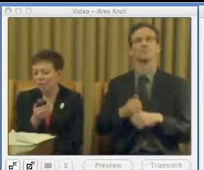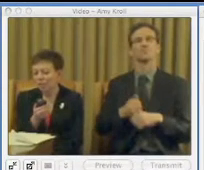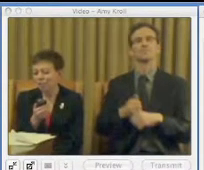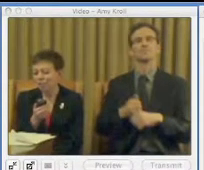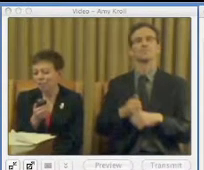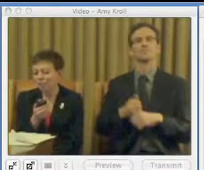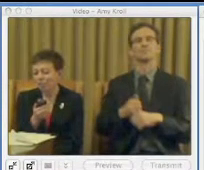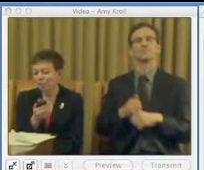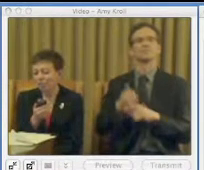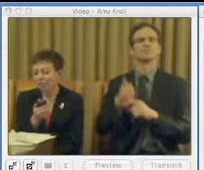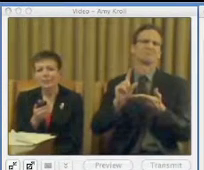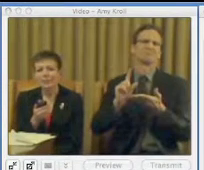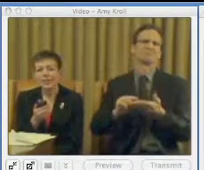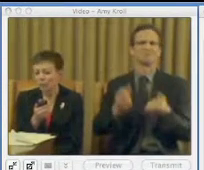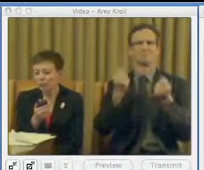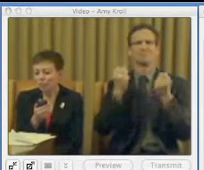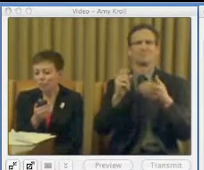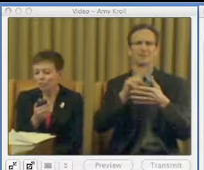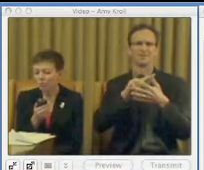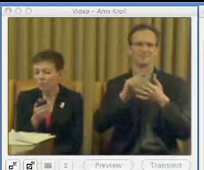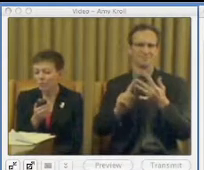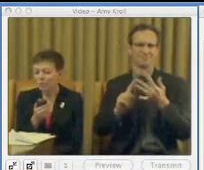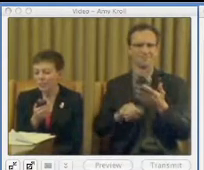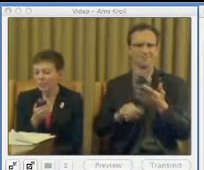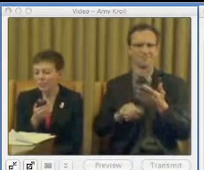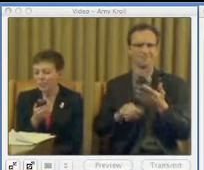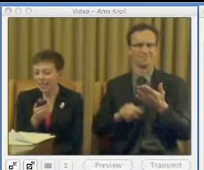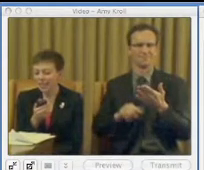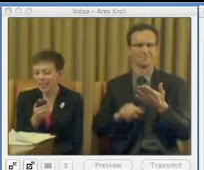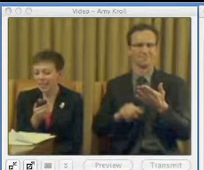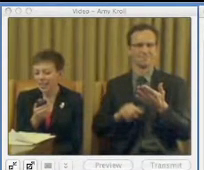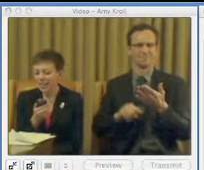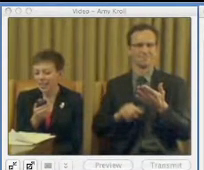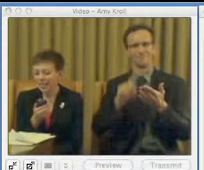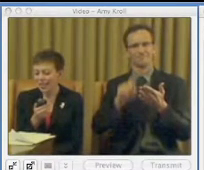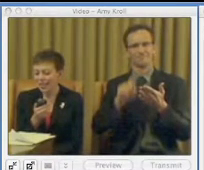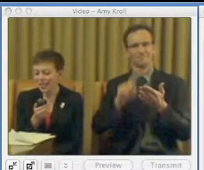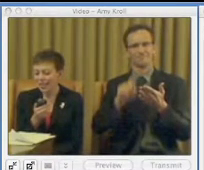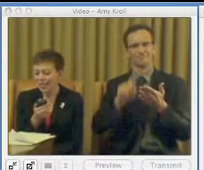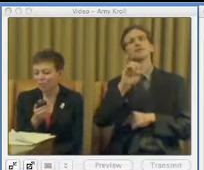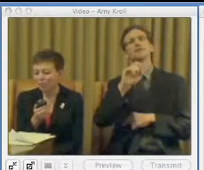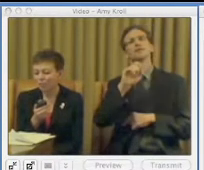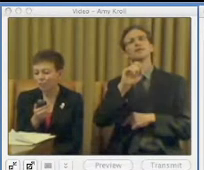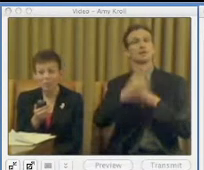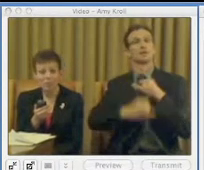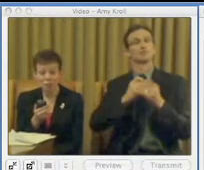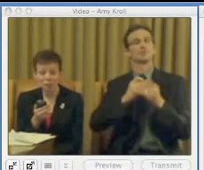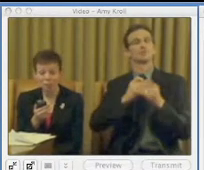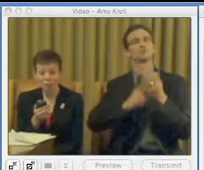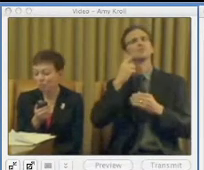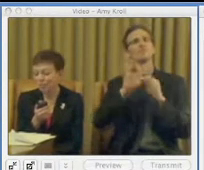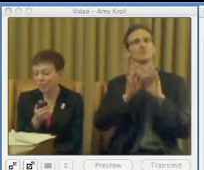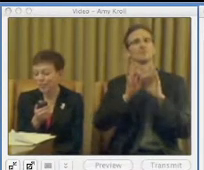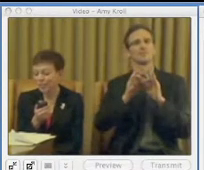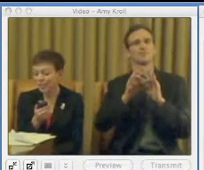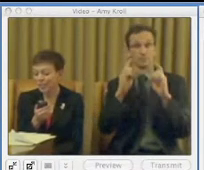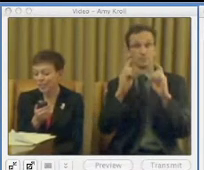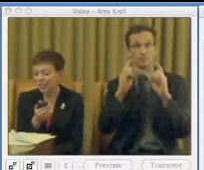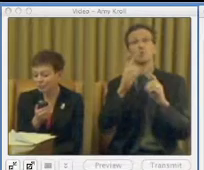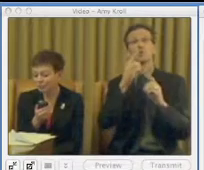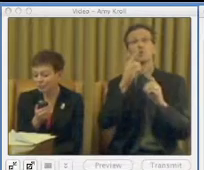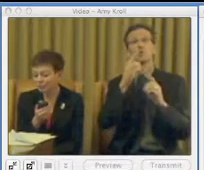She is extensively published. As well, she contributes as the editor to the International Journal Interpreter